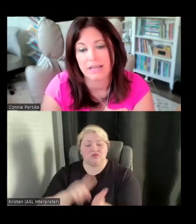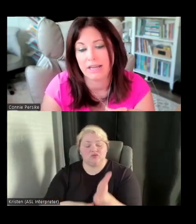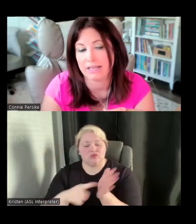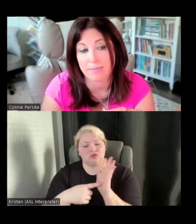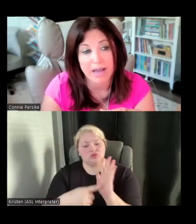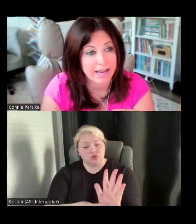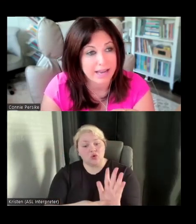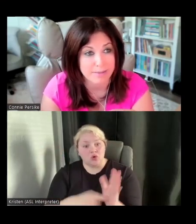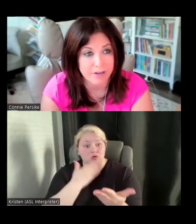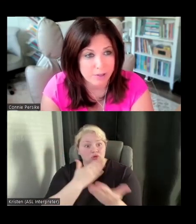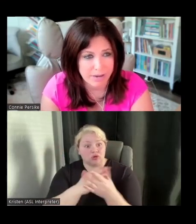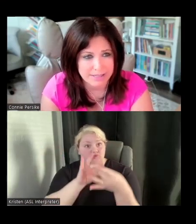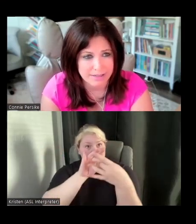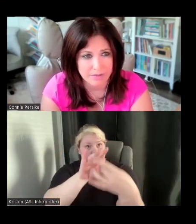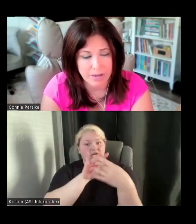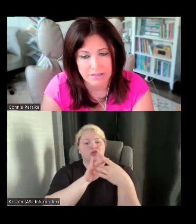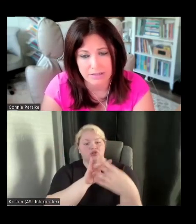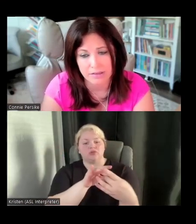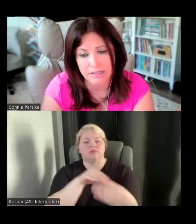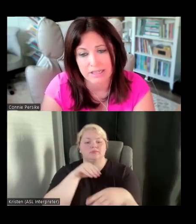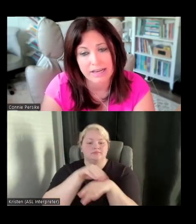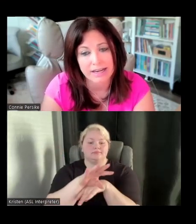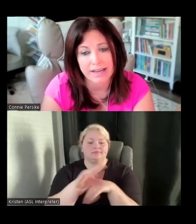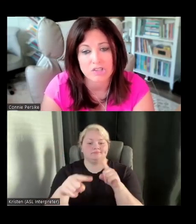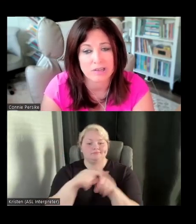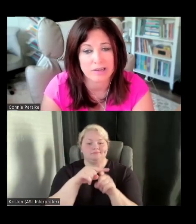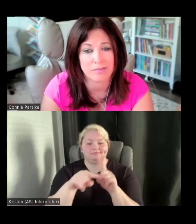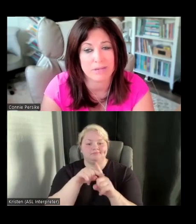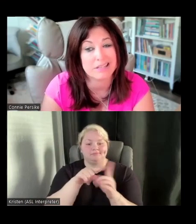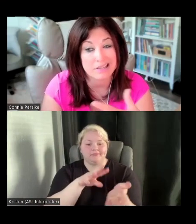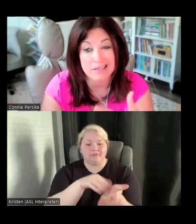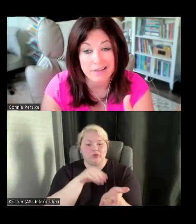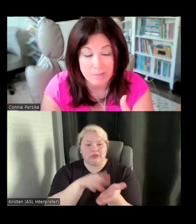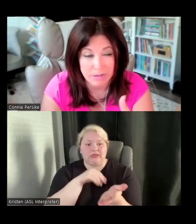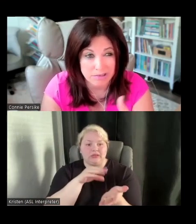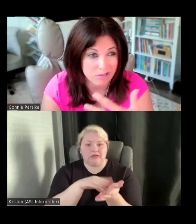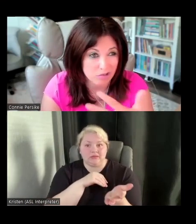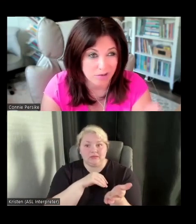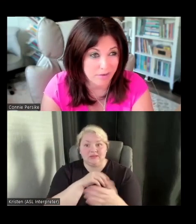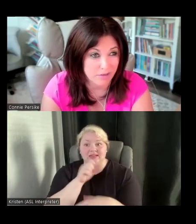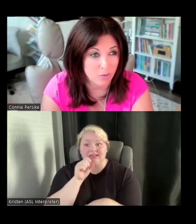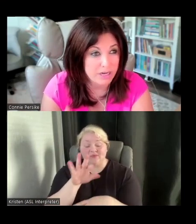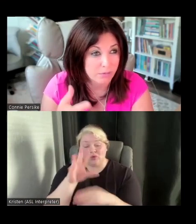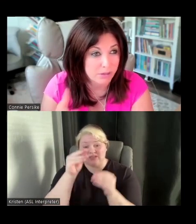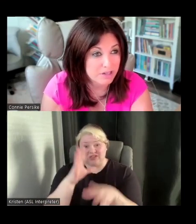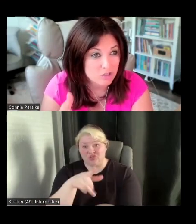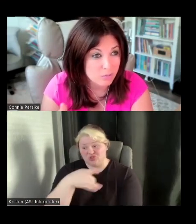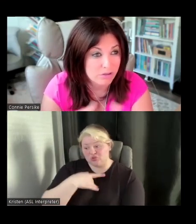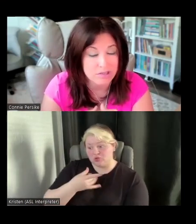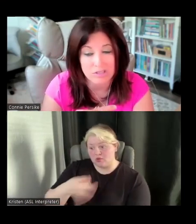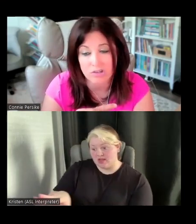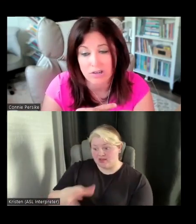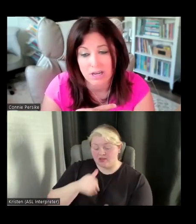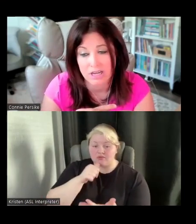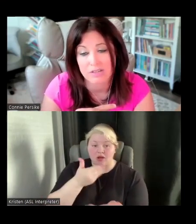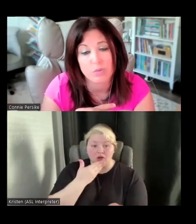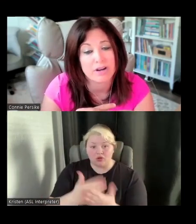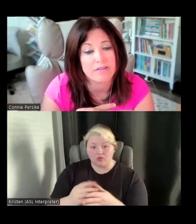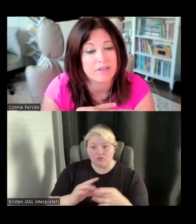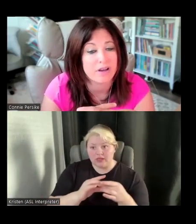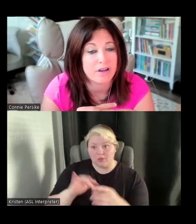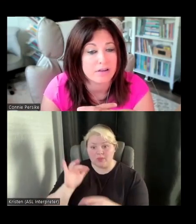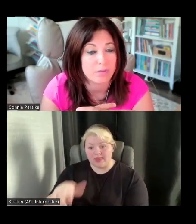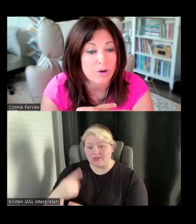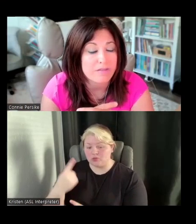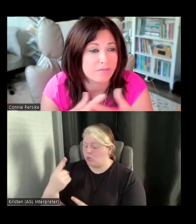learning. Has a very positive impact on learning. And actually being disliked by your teacher or having a weak relationship with your teacher is one